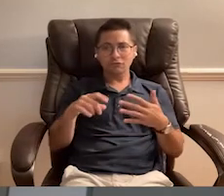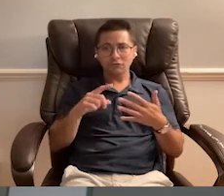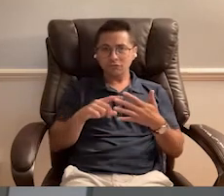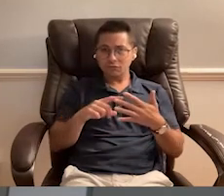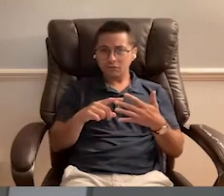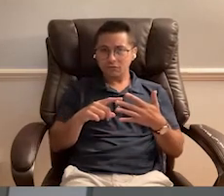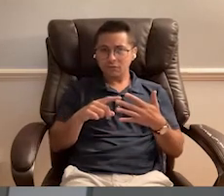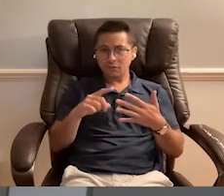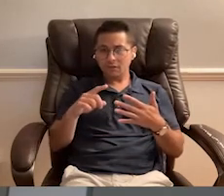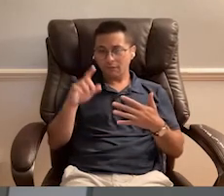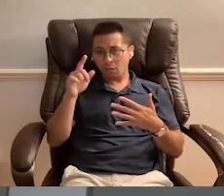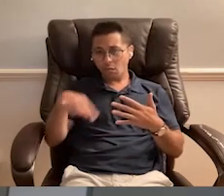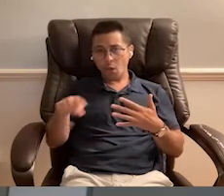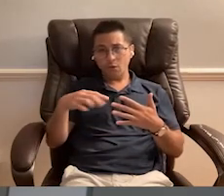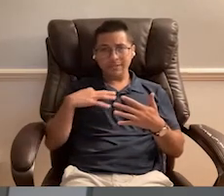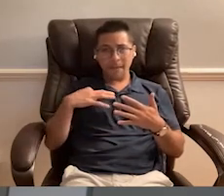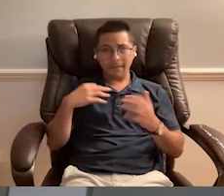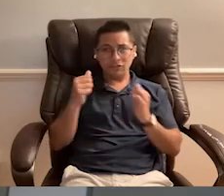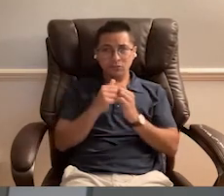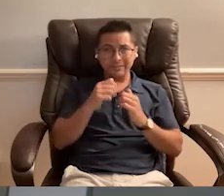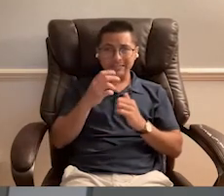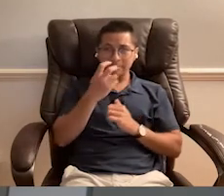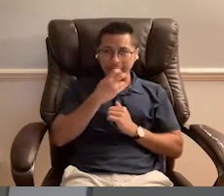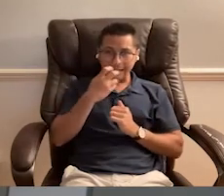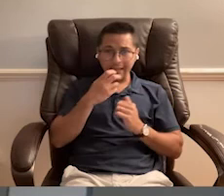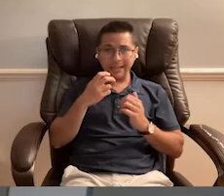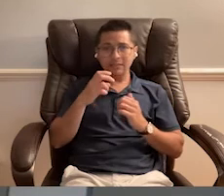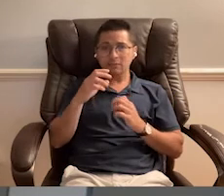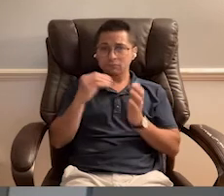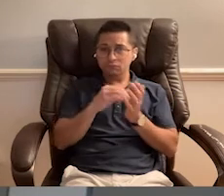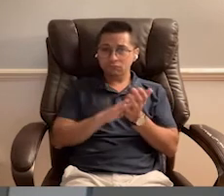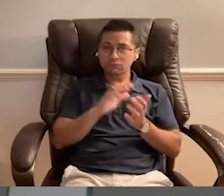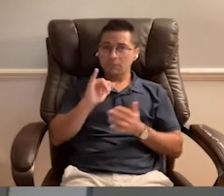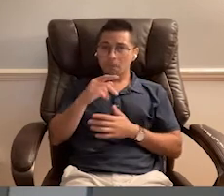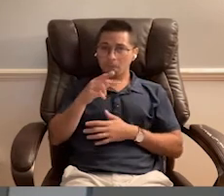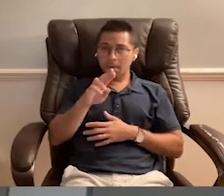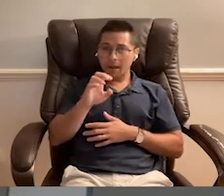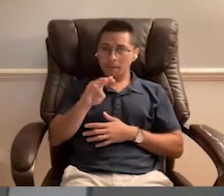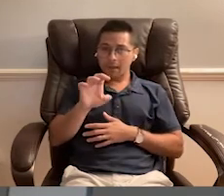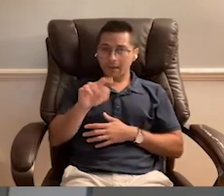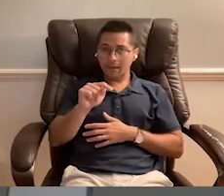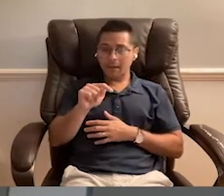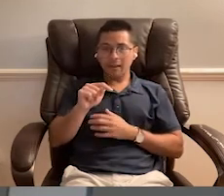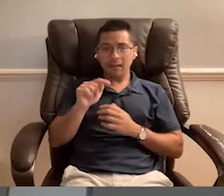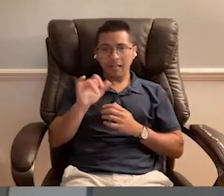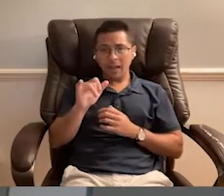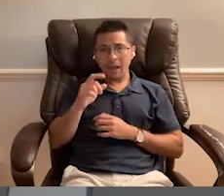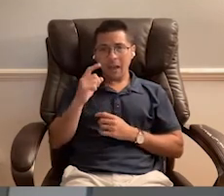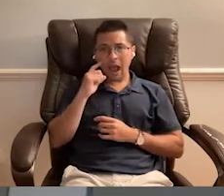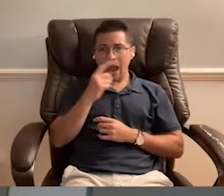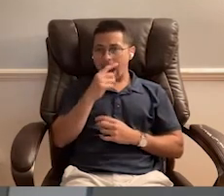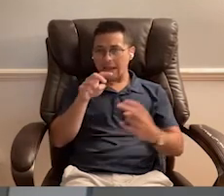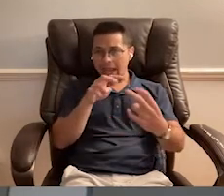or idiosyncratic language. For those applicants with speech, marked impairment in the